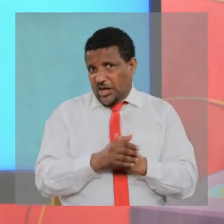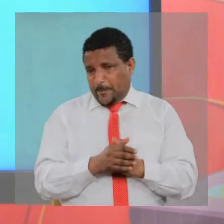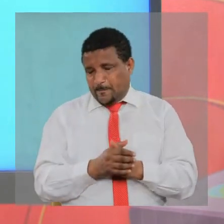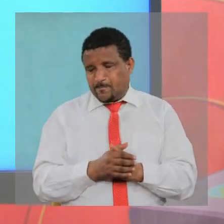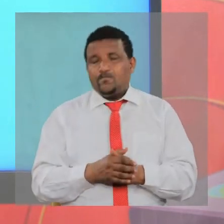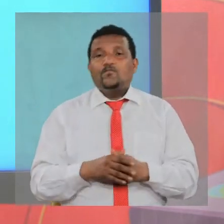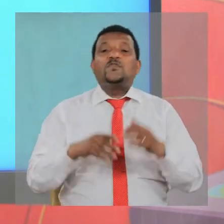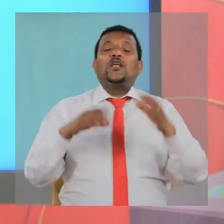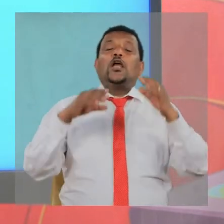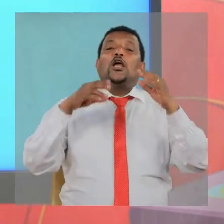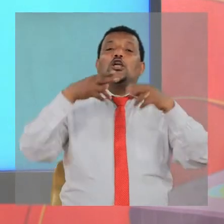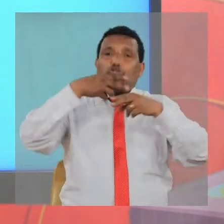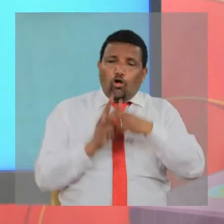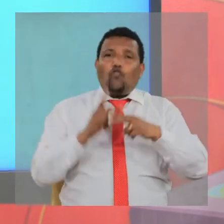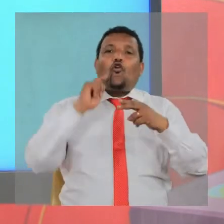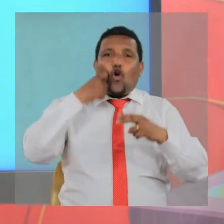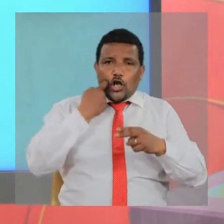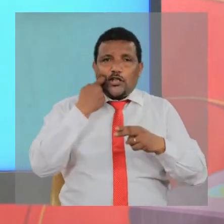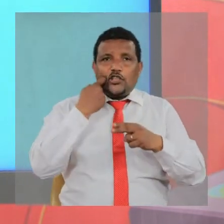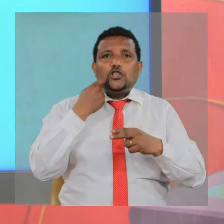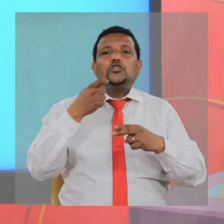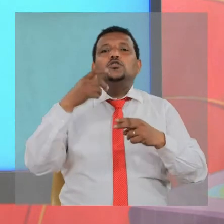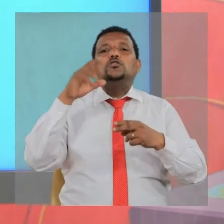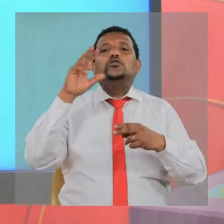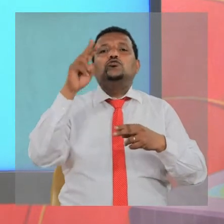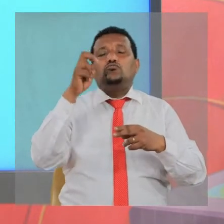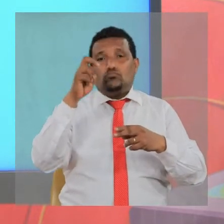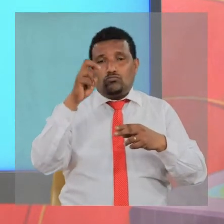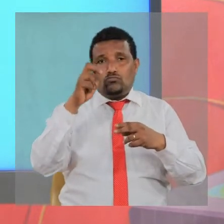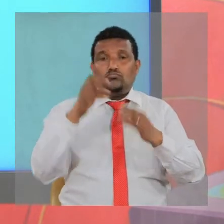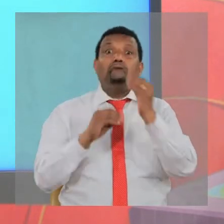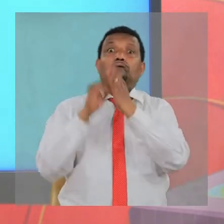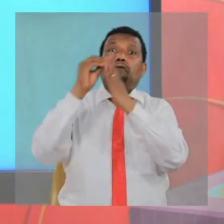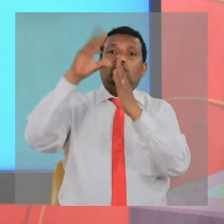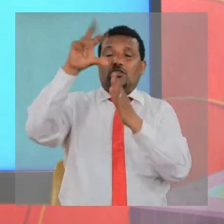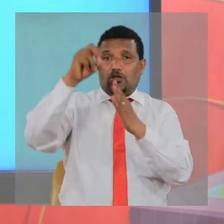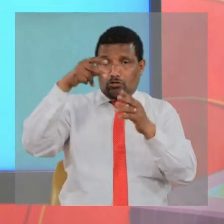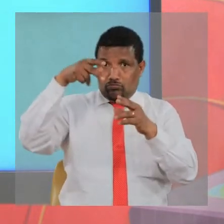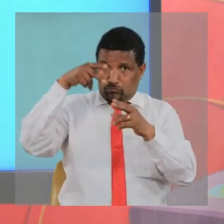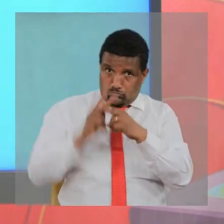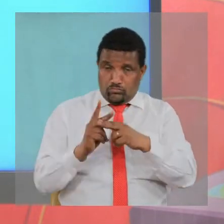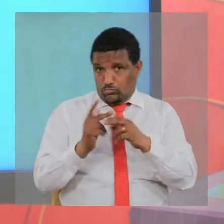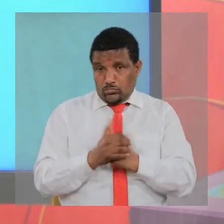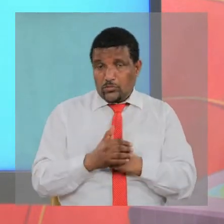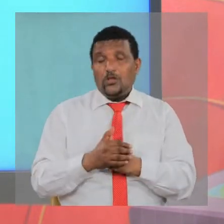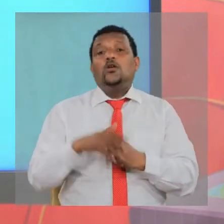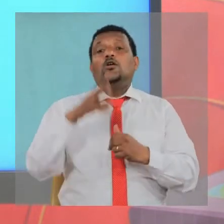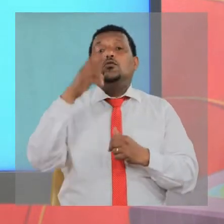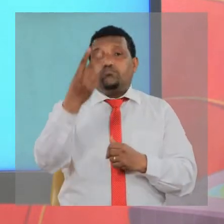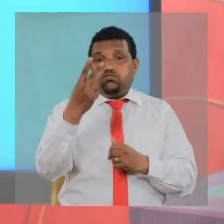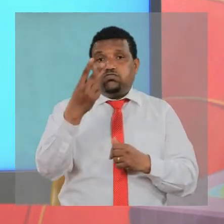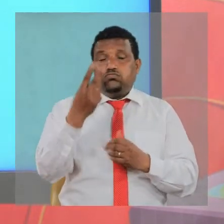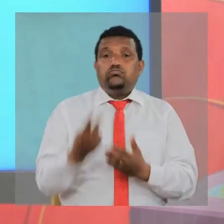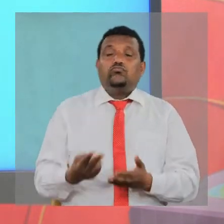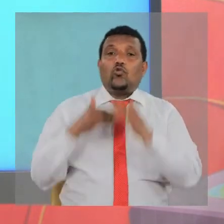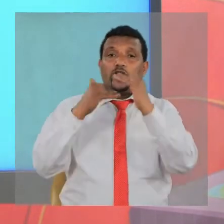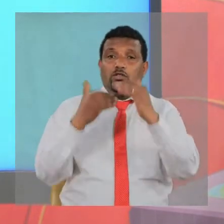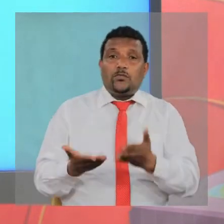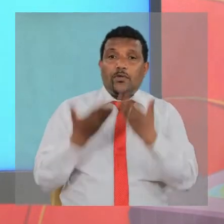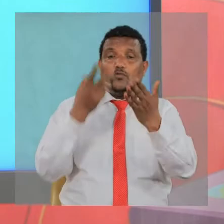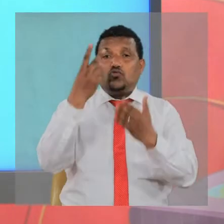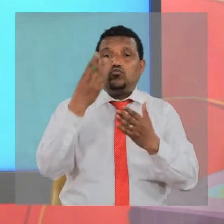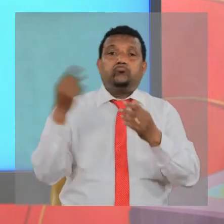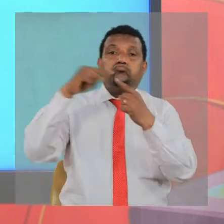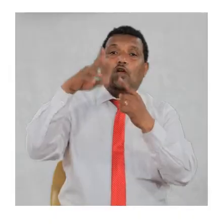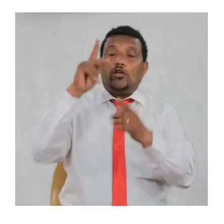Suppose as price of a kilogram of orange increased from 20 to 30, then quantity supplied increased from 2 kilogram to 8 kilogram. That